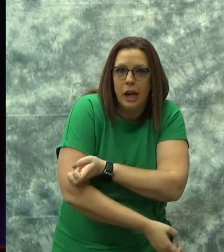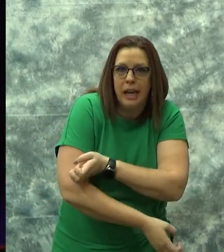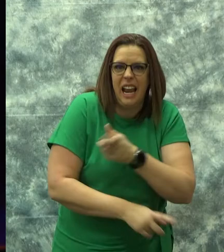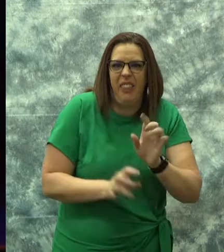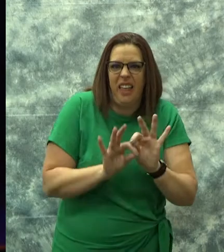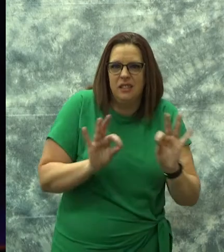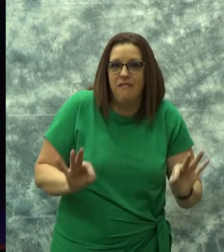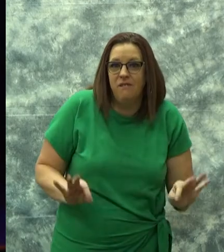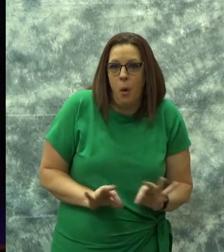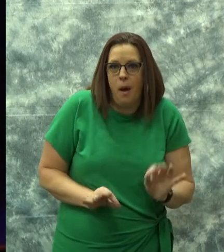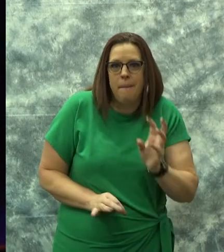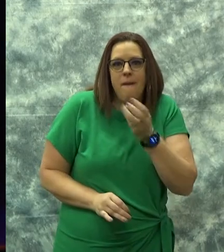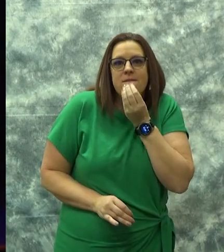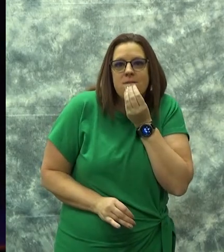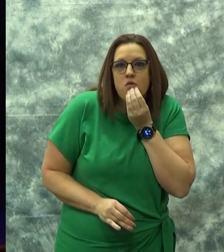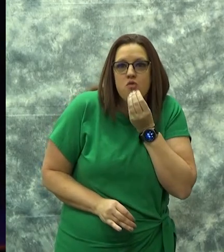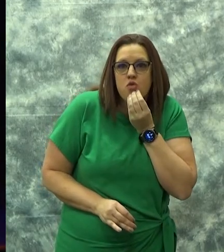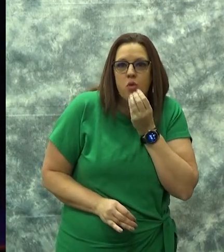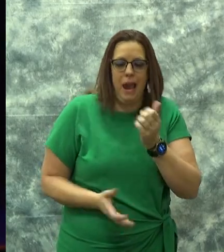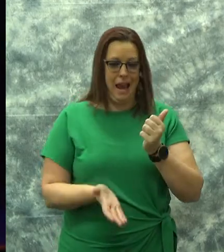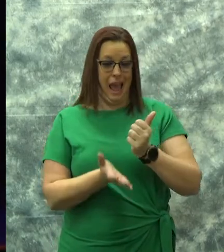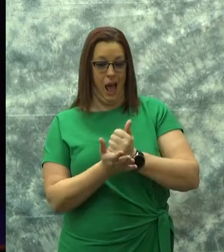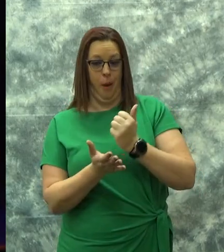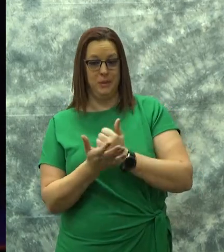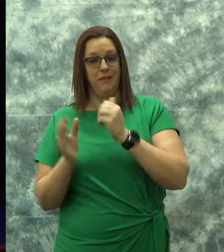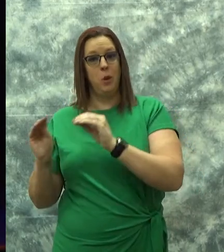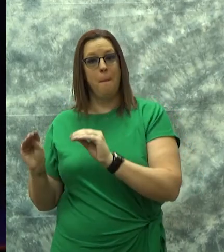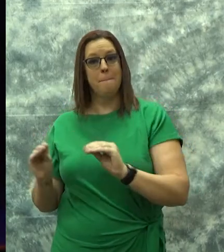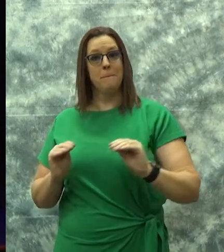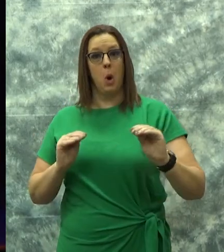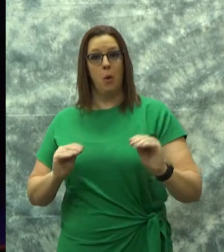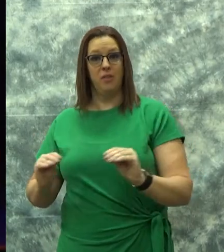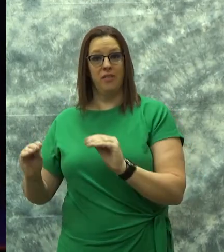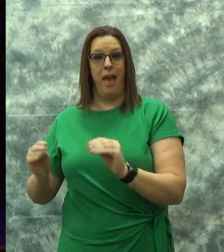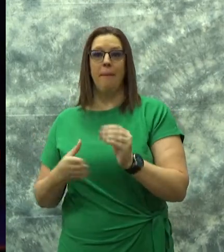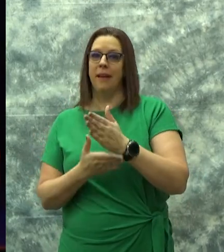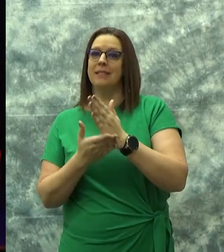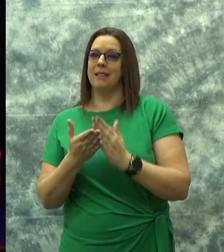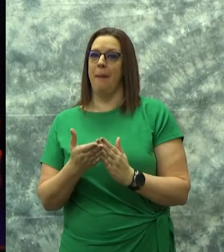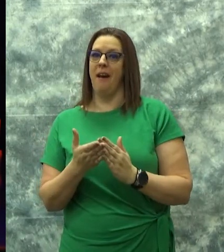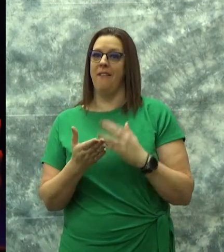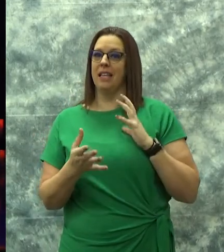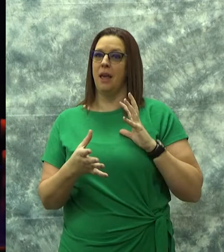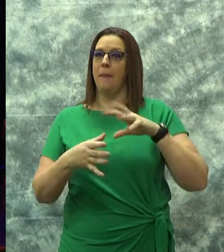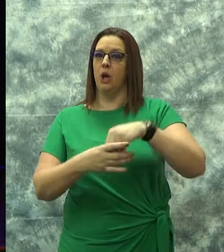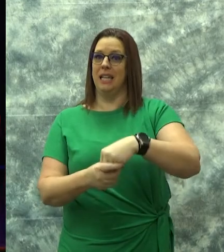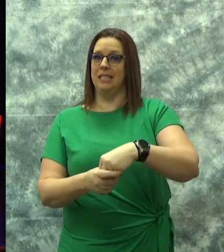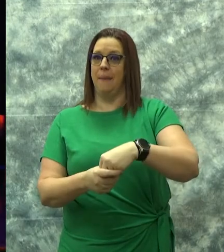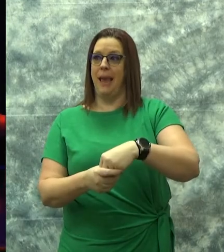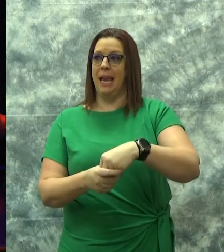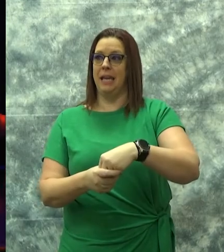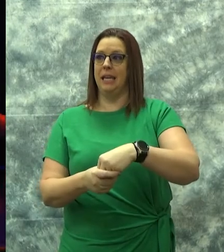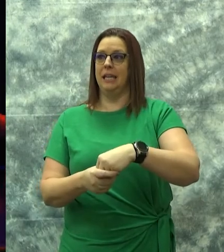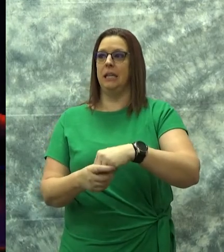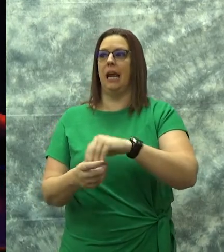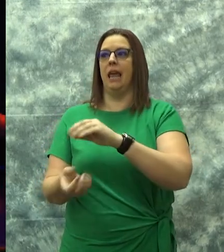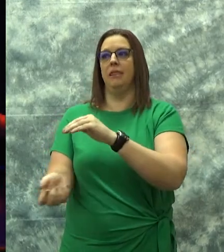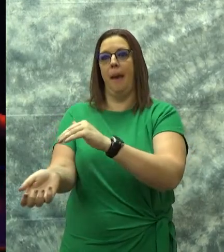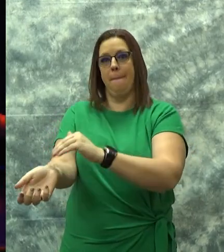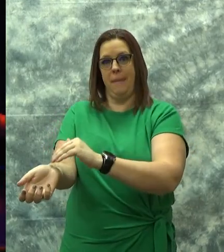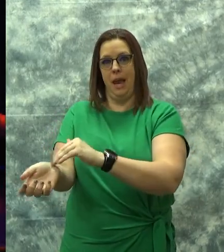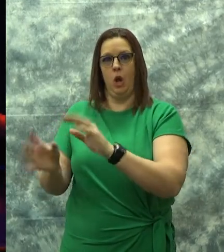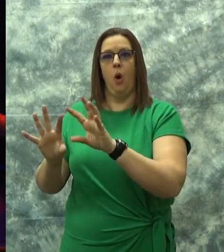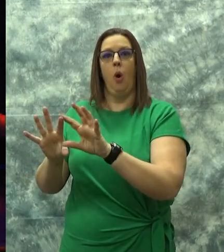energy in the form of food and water, and it helps if we move them. And some of us participate in